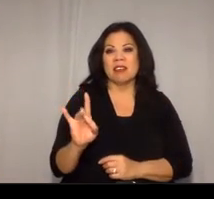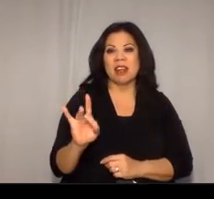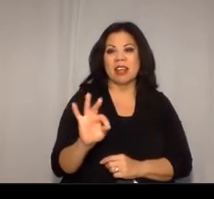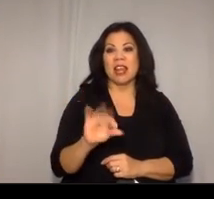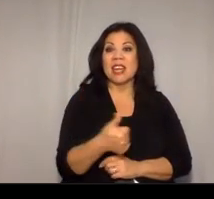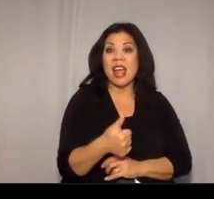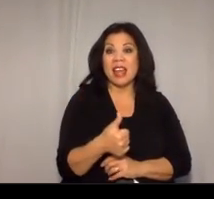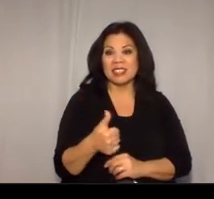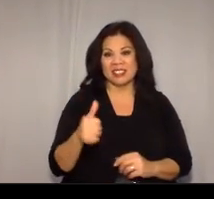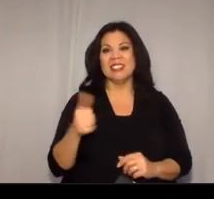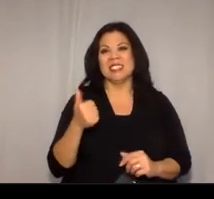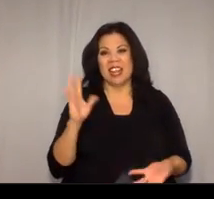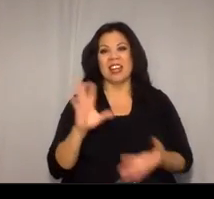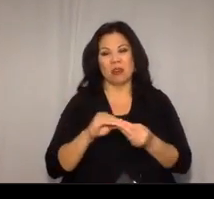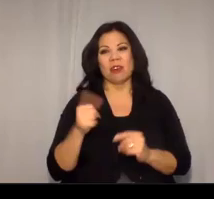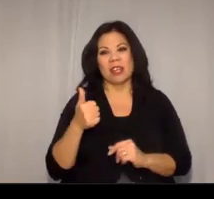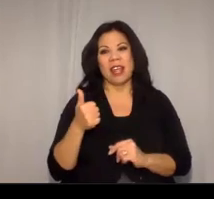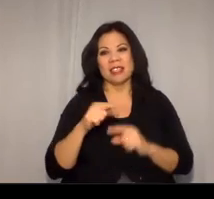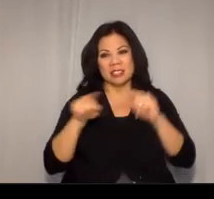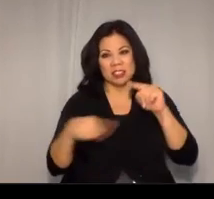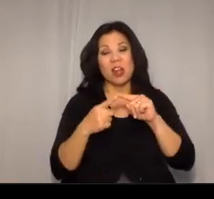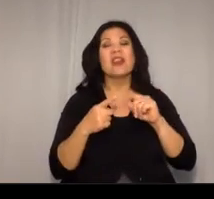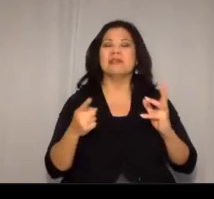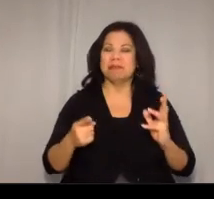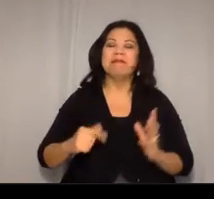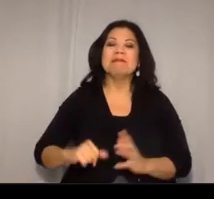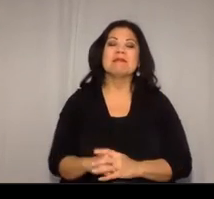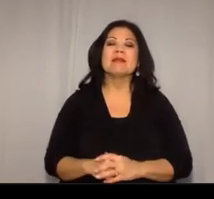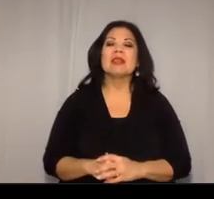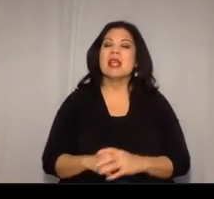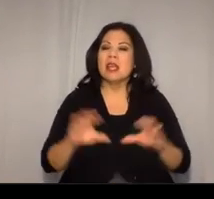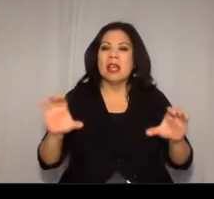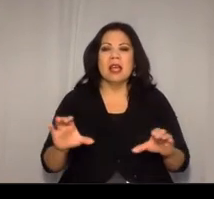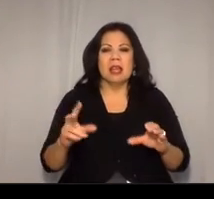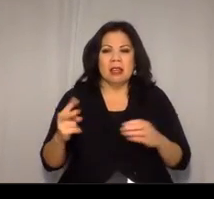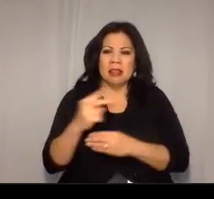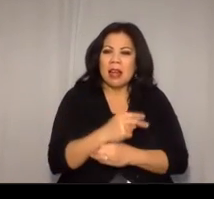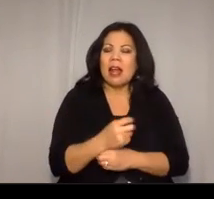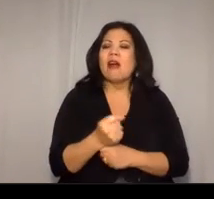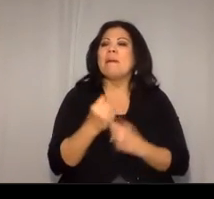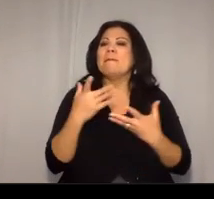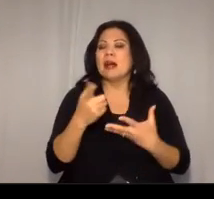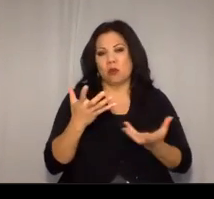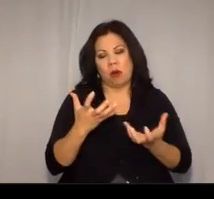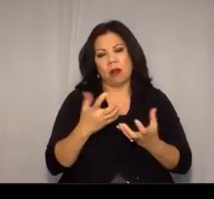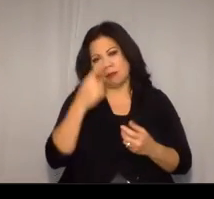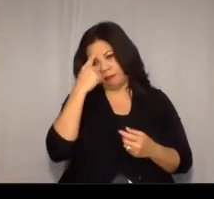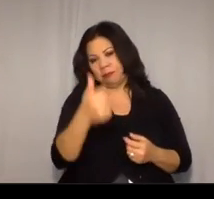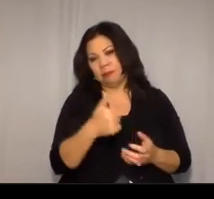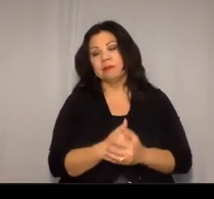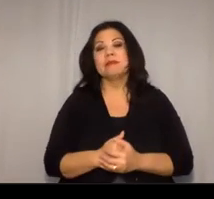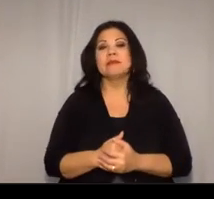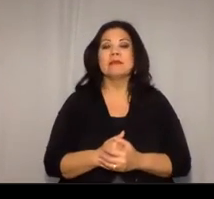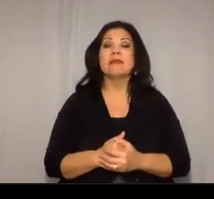10. Oh yeah, 10 circles. That's a lot. All right, so you can do as many of these as you like. And, you know, when you do